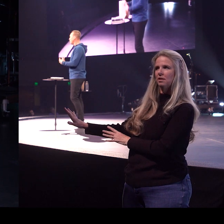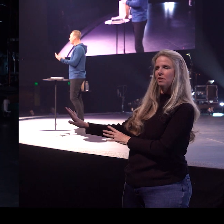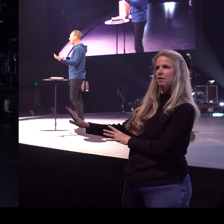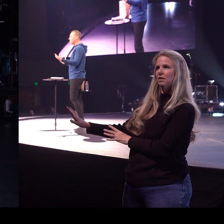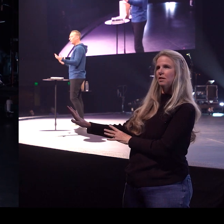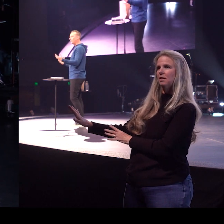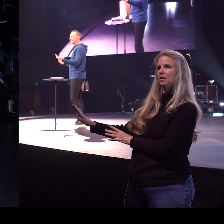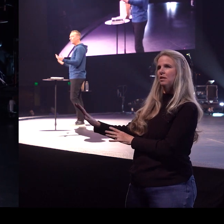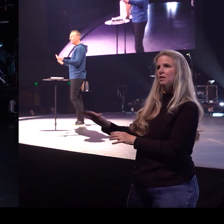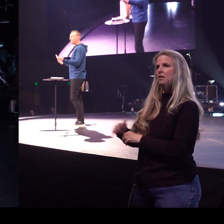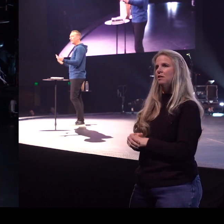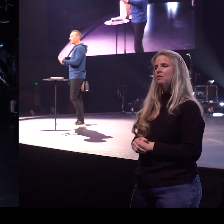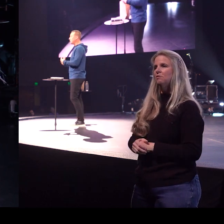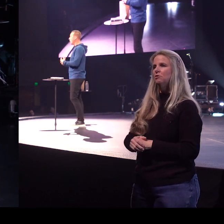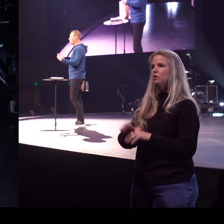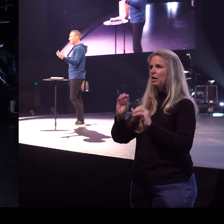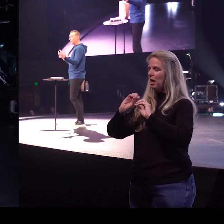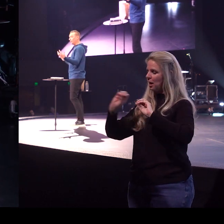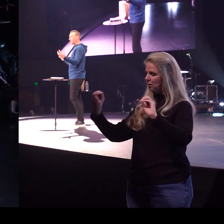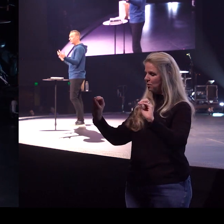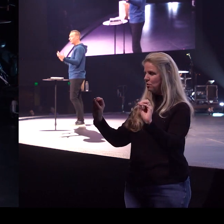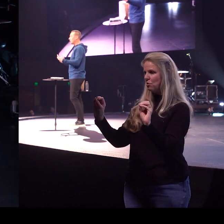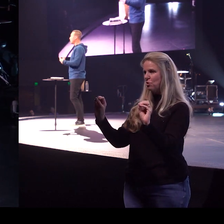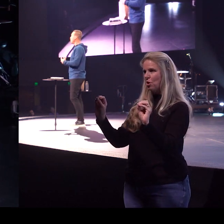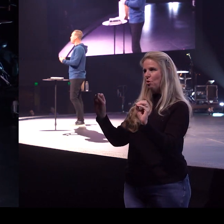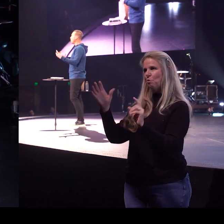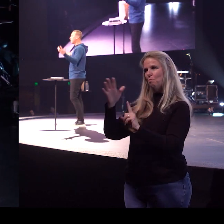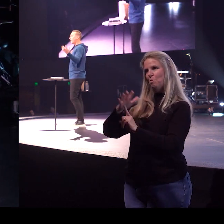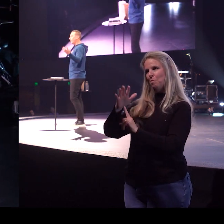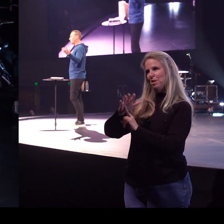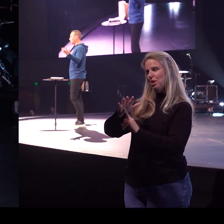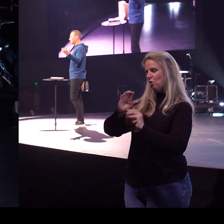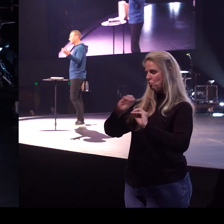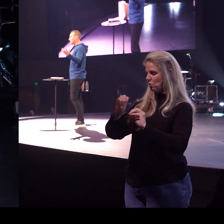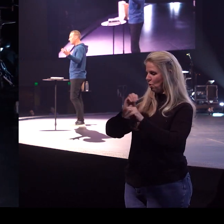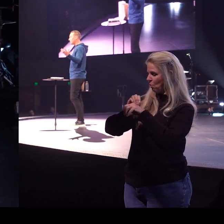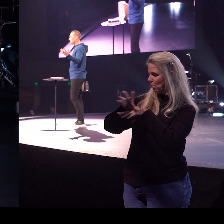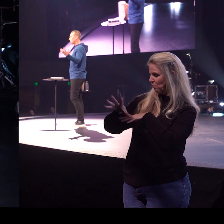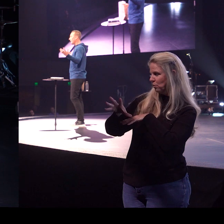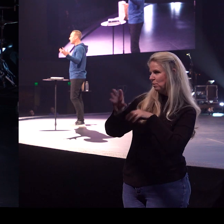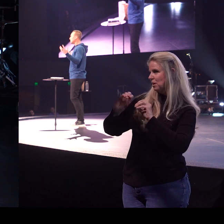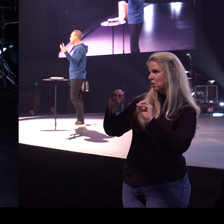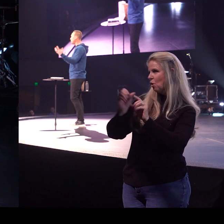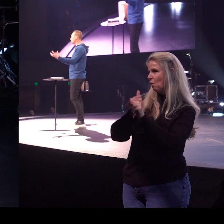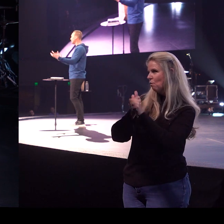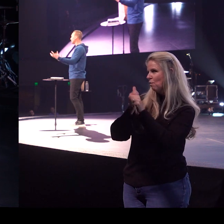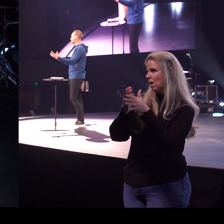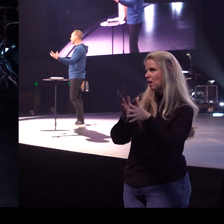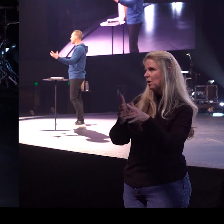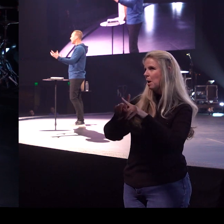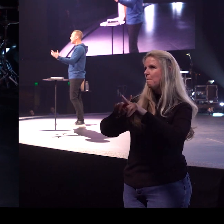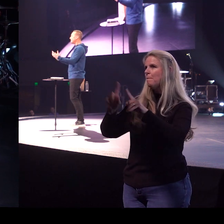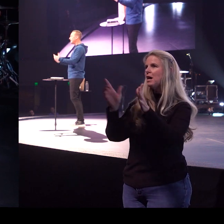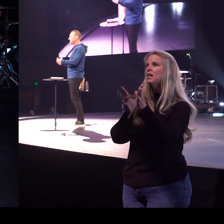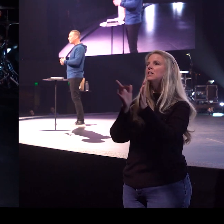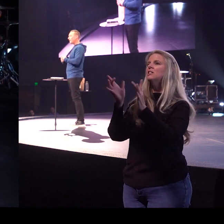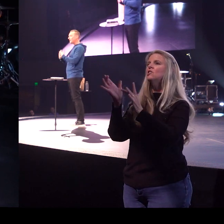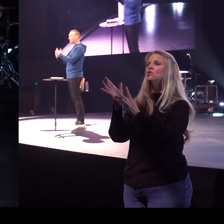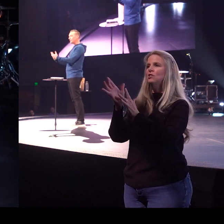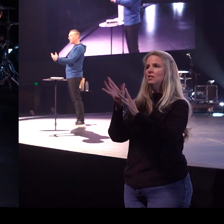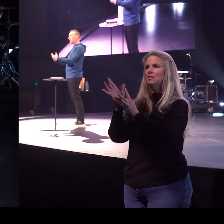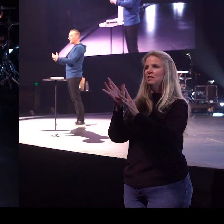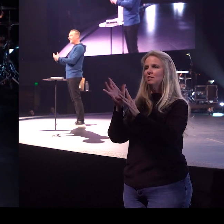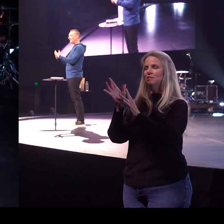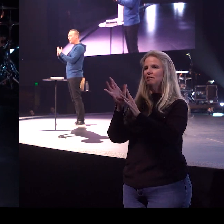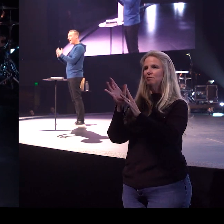She would have no platform, no influence, no followers. And yet Jesus